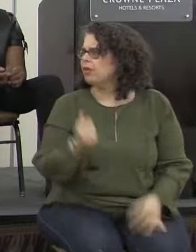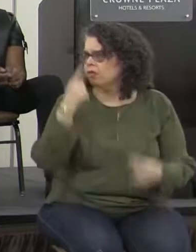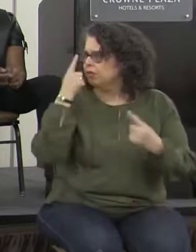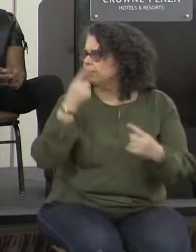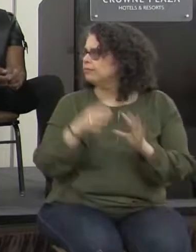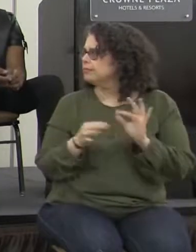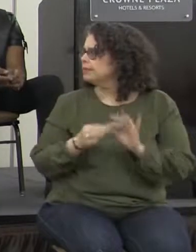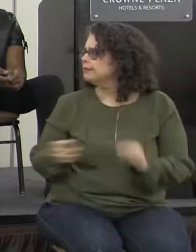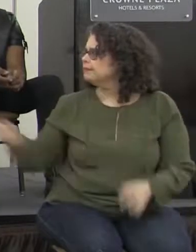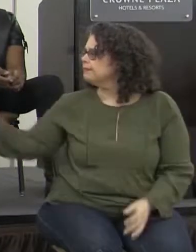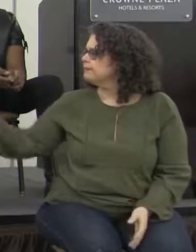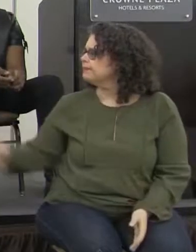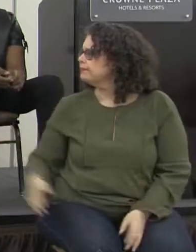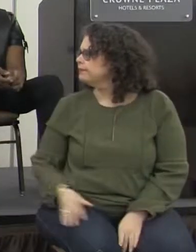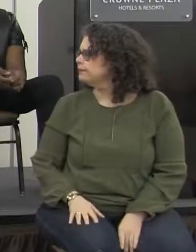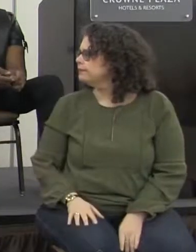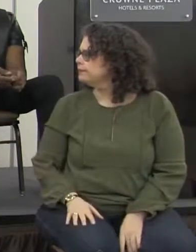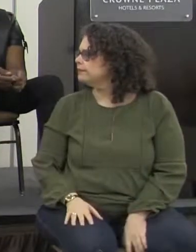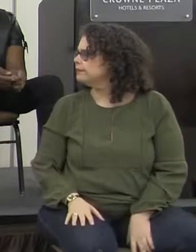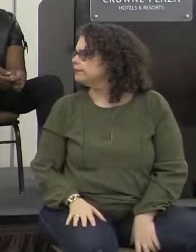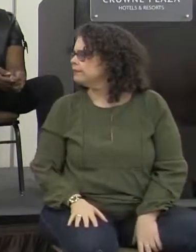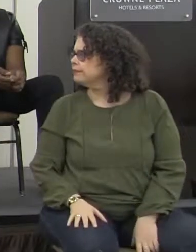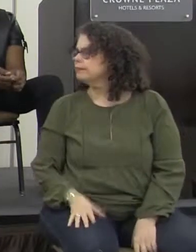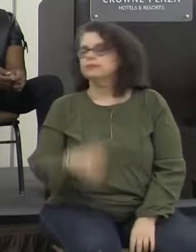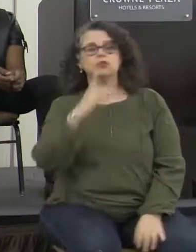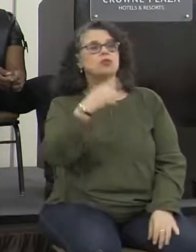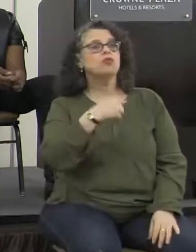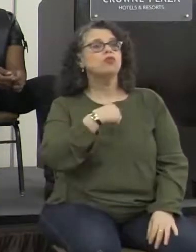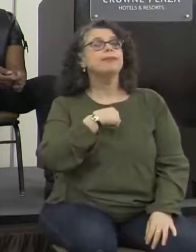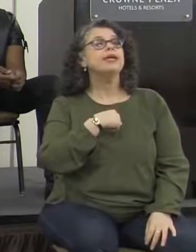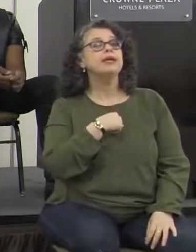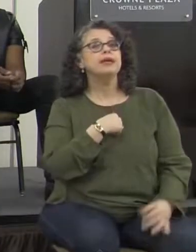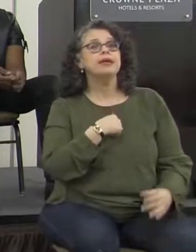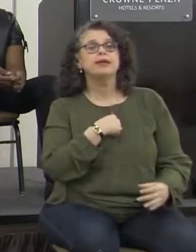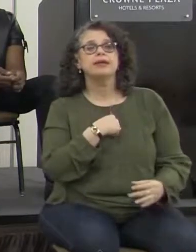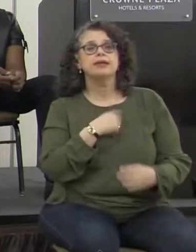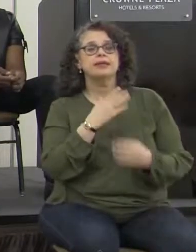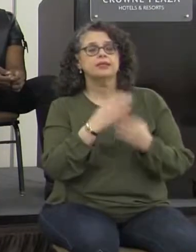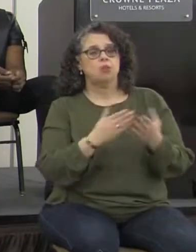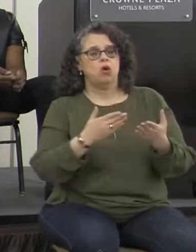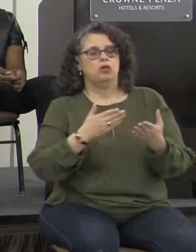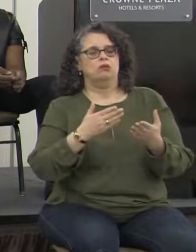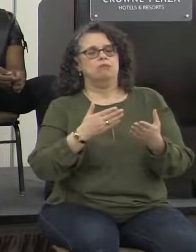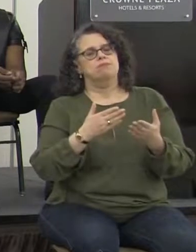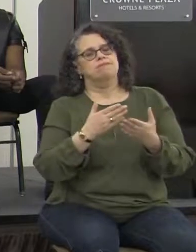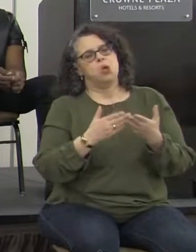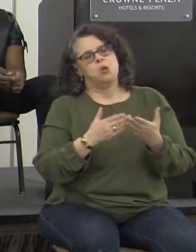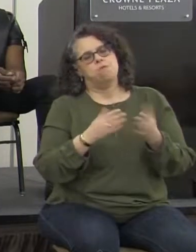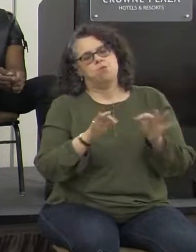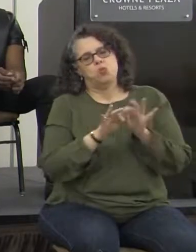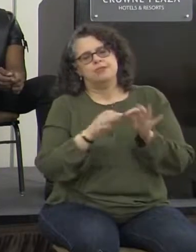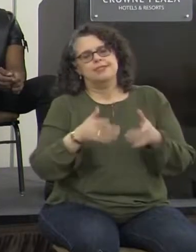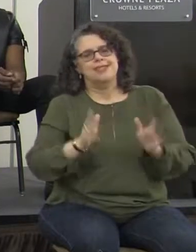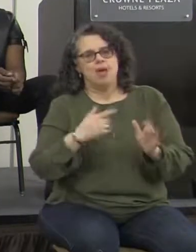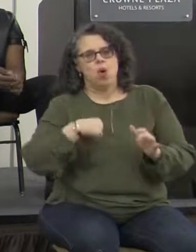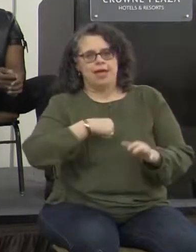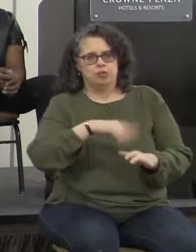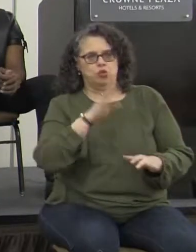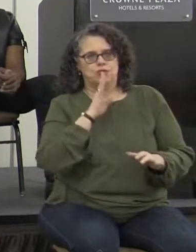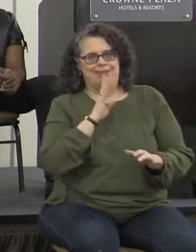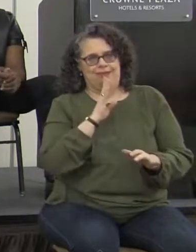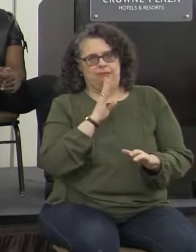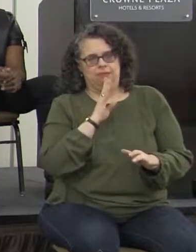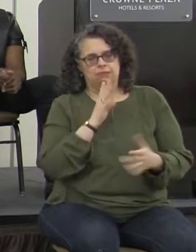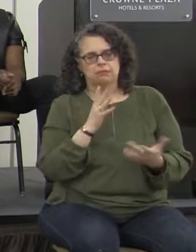thoughts? Yes. For me, it's the big part of allowing us to speak on our own behalf. A lot of